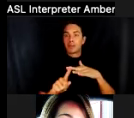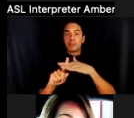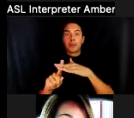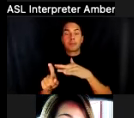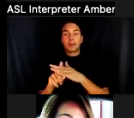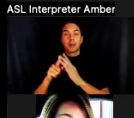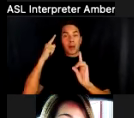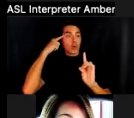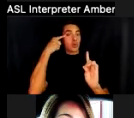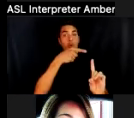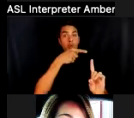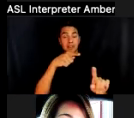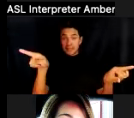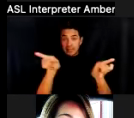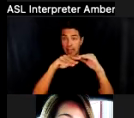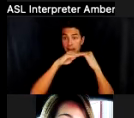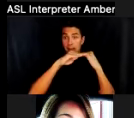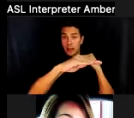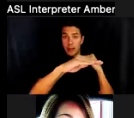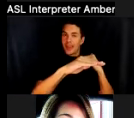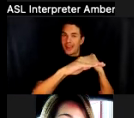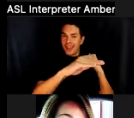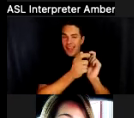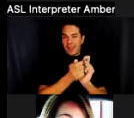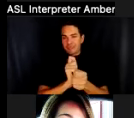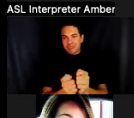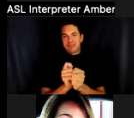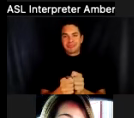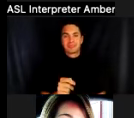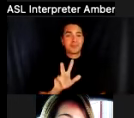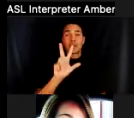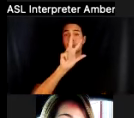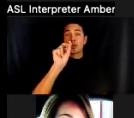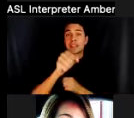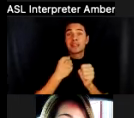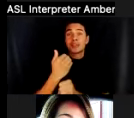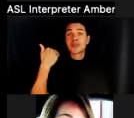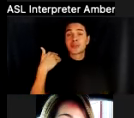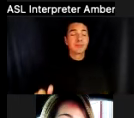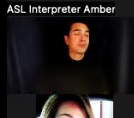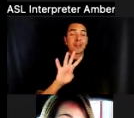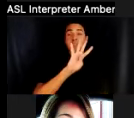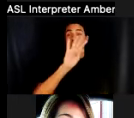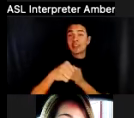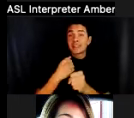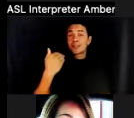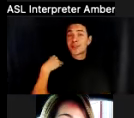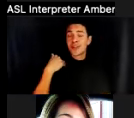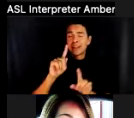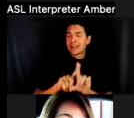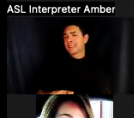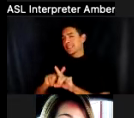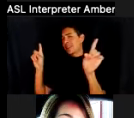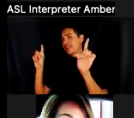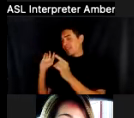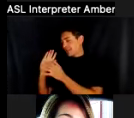objectives for social change advocacy. What this looked like 30 or 40 years ago, different than what it looks like now. But also, there's